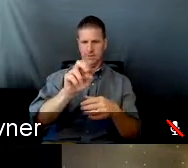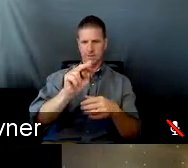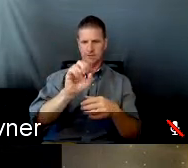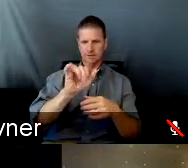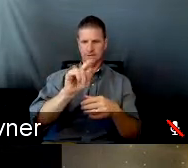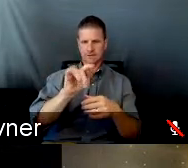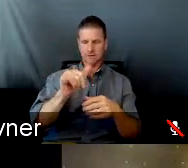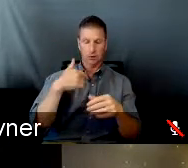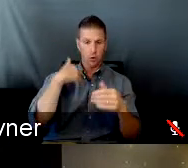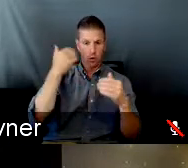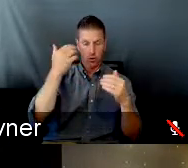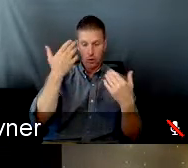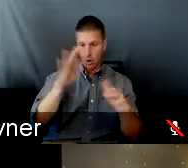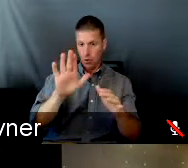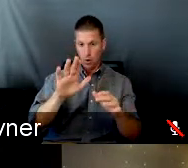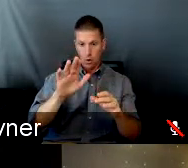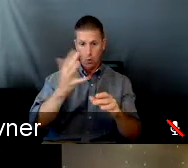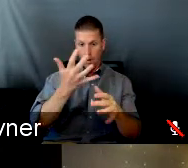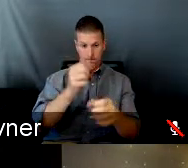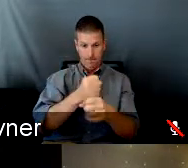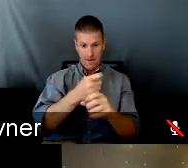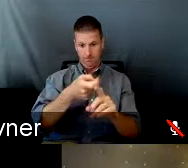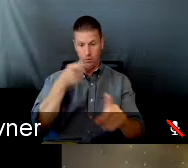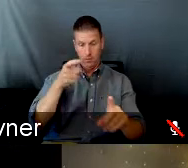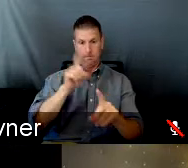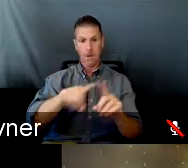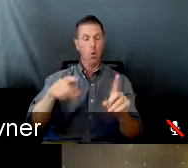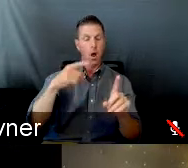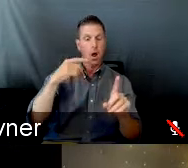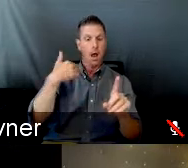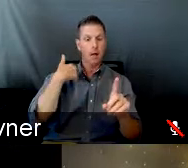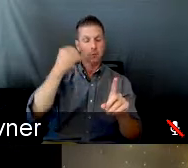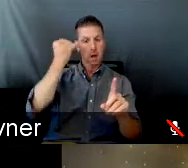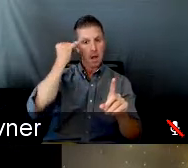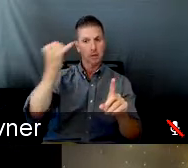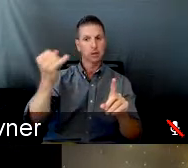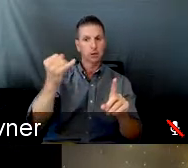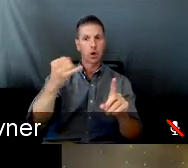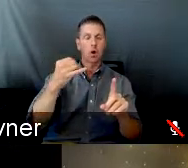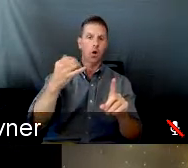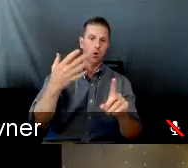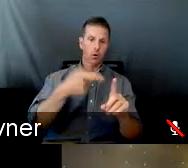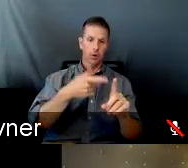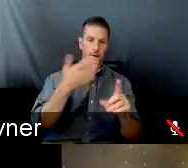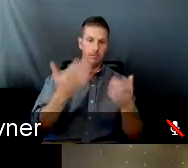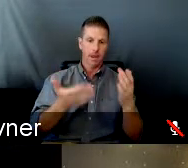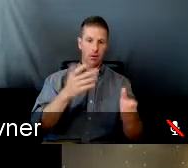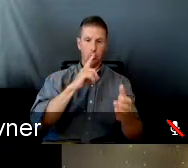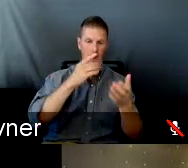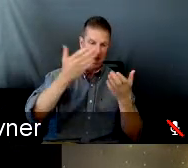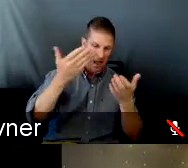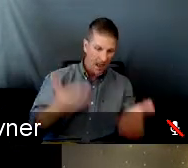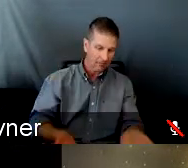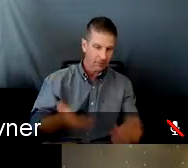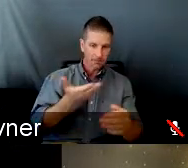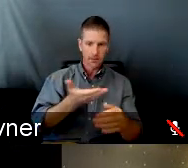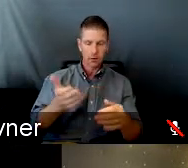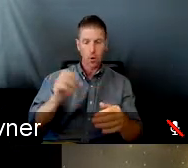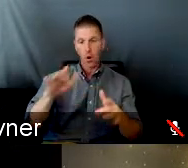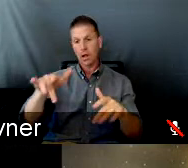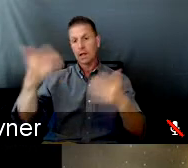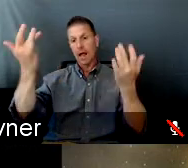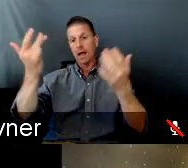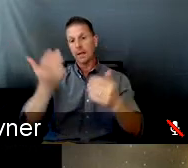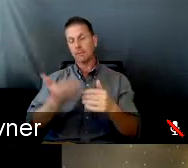don't know precisely what it's made out of, but we have some idea that, maybe it's very heavy material or very light